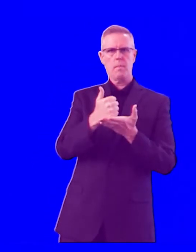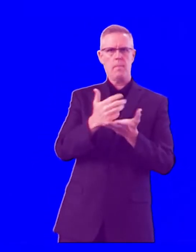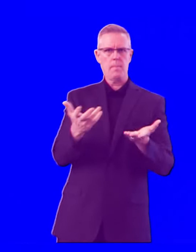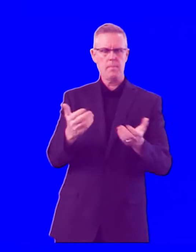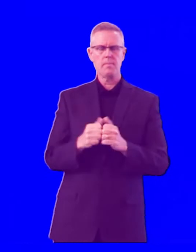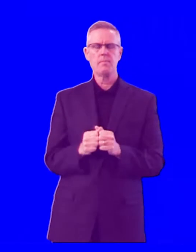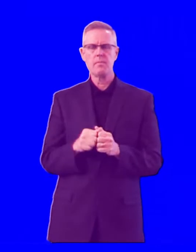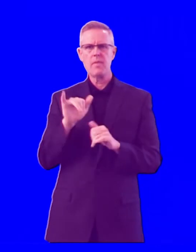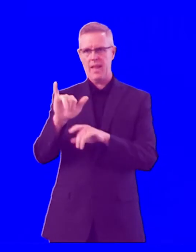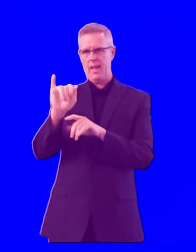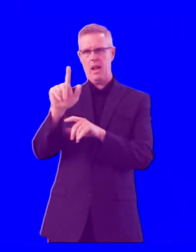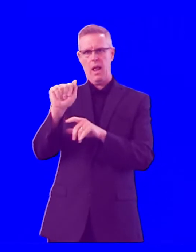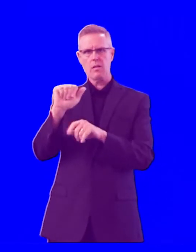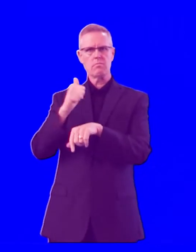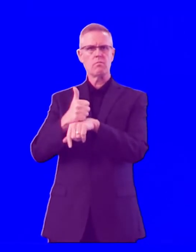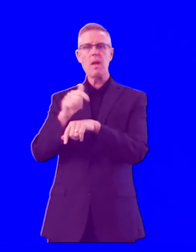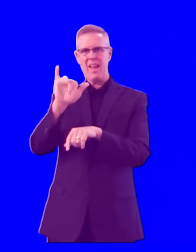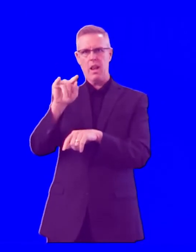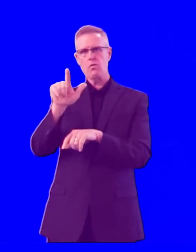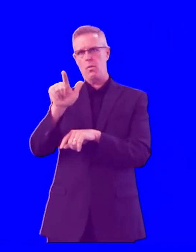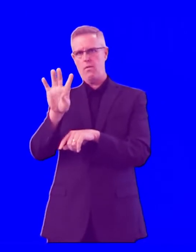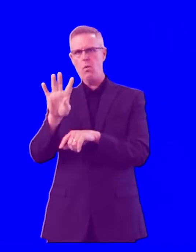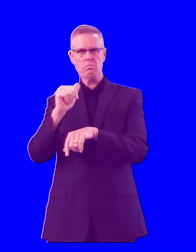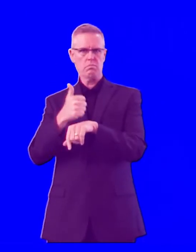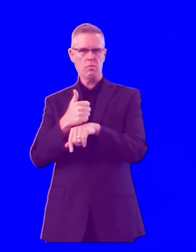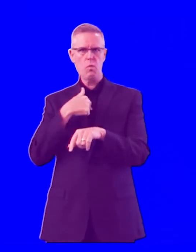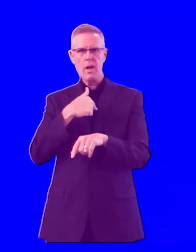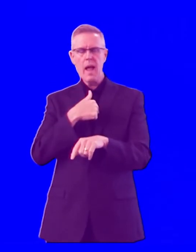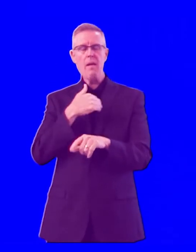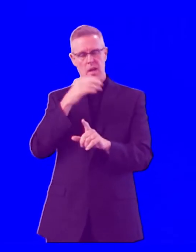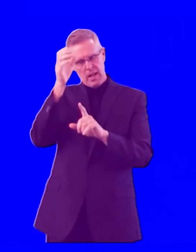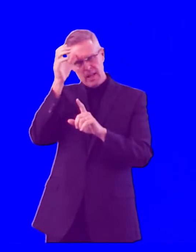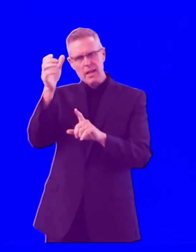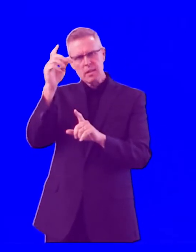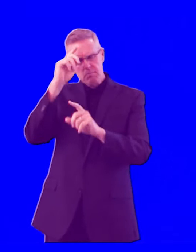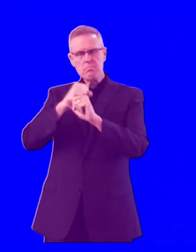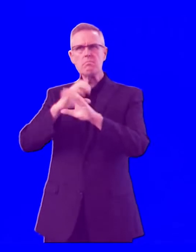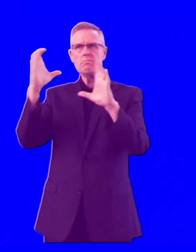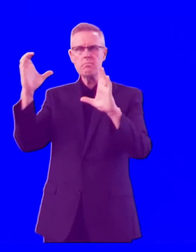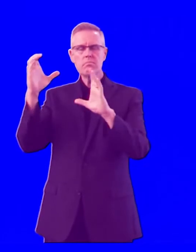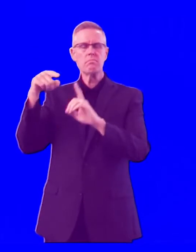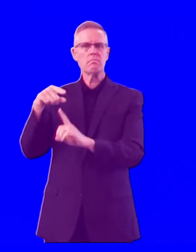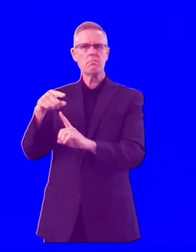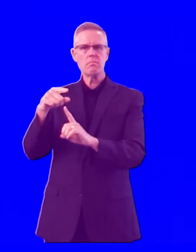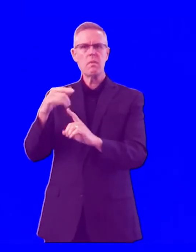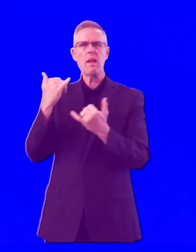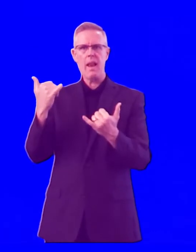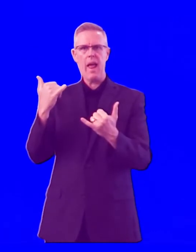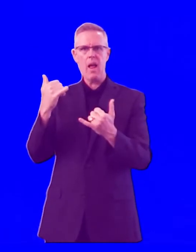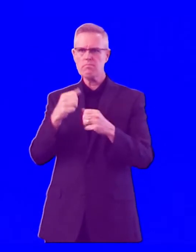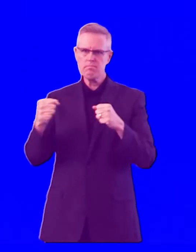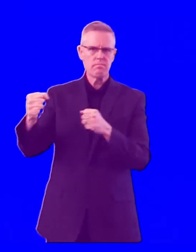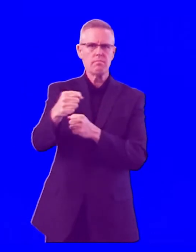you? Well, that's what ITLA 24 was about. We took a concept, an idea, and all we did was bring